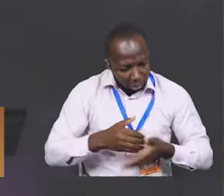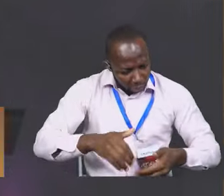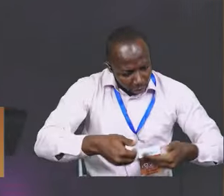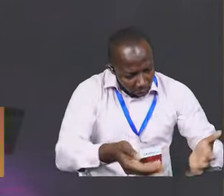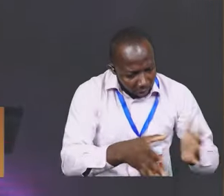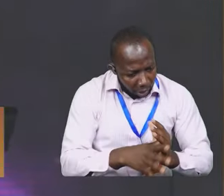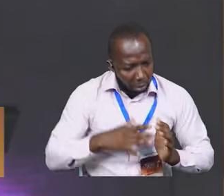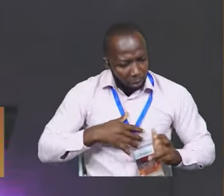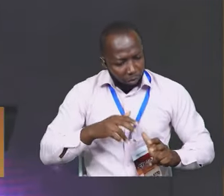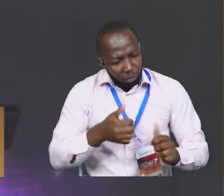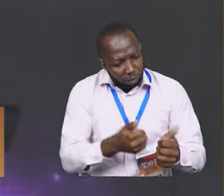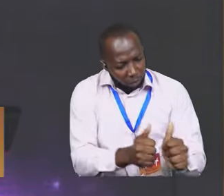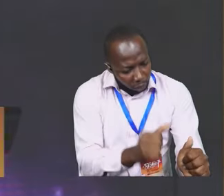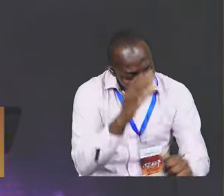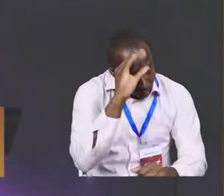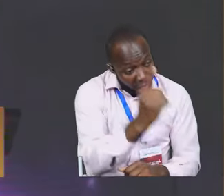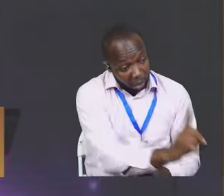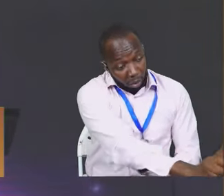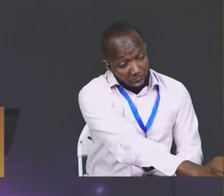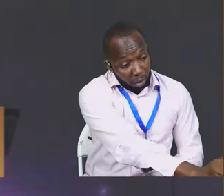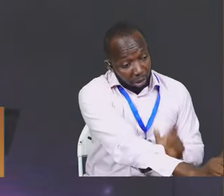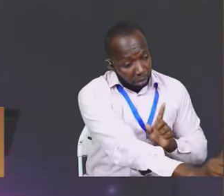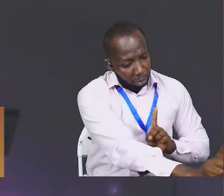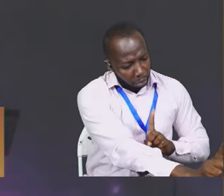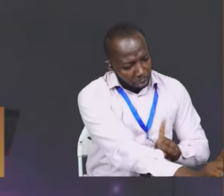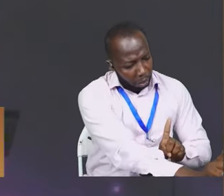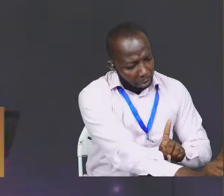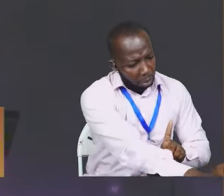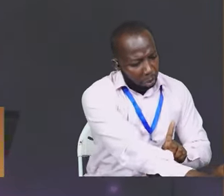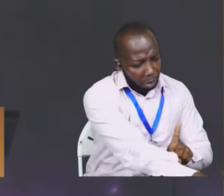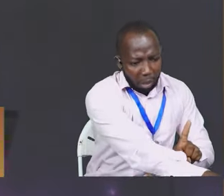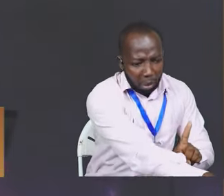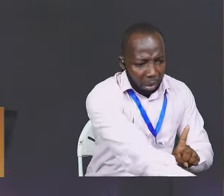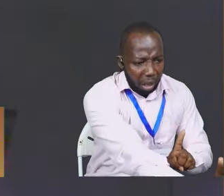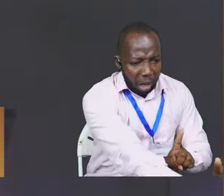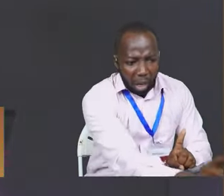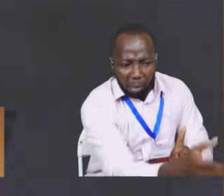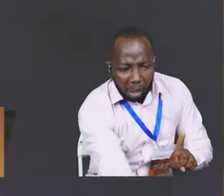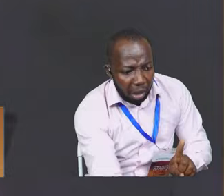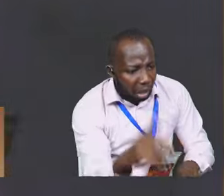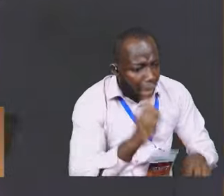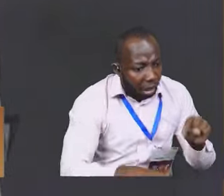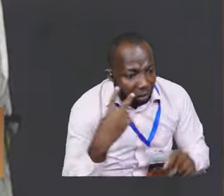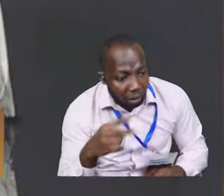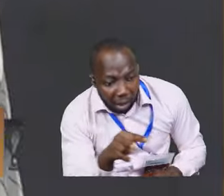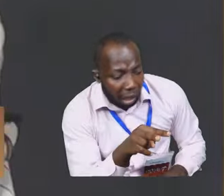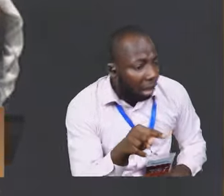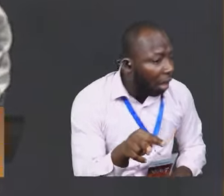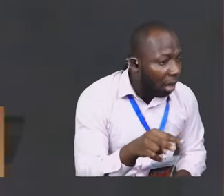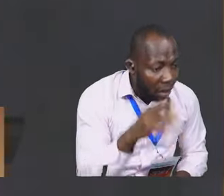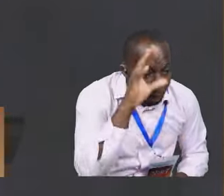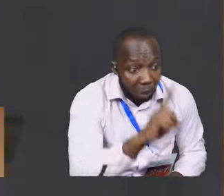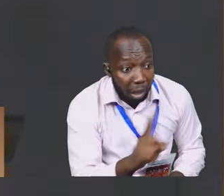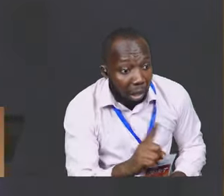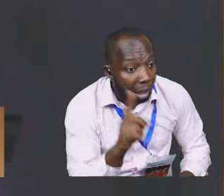I gave the child to the man and followed him. When he took a few steps, I could not see